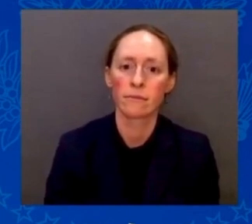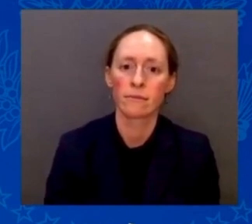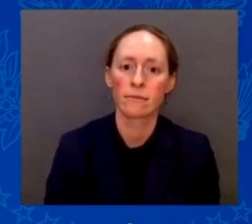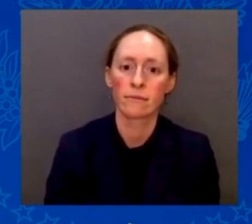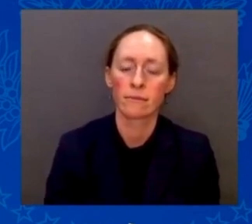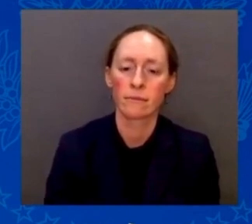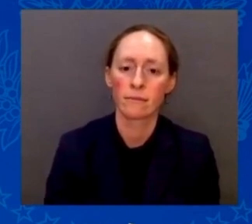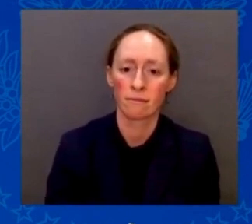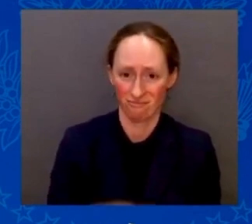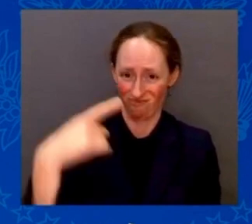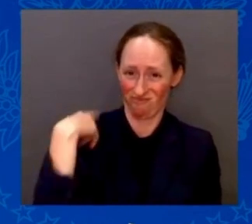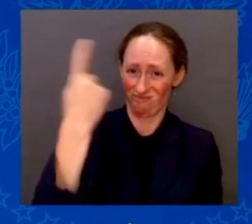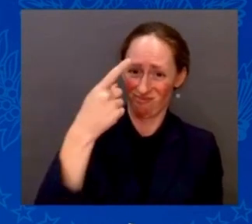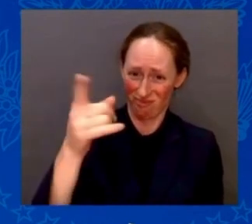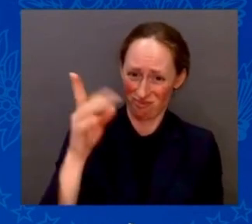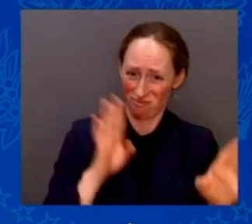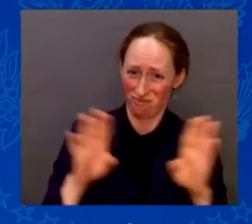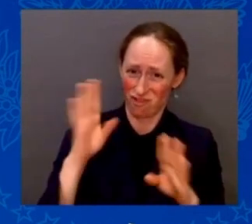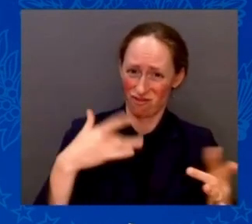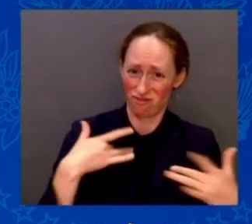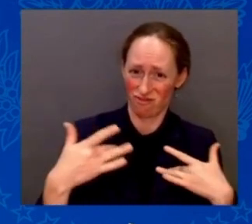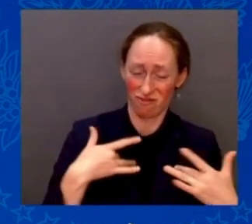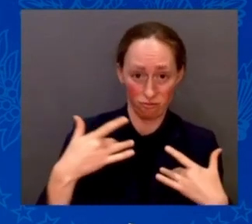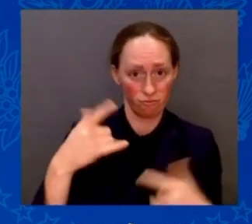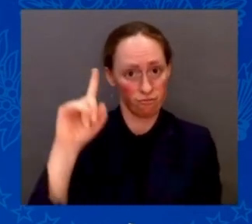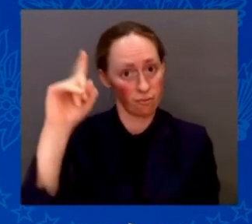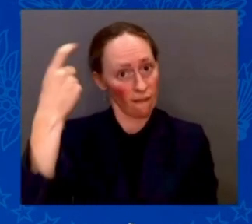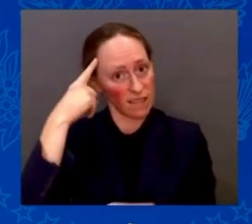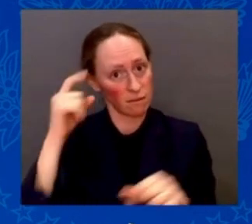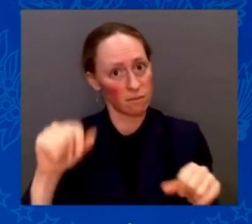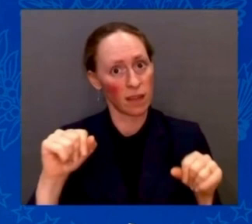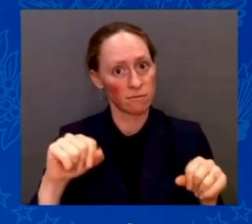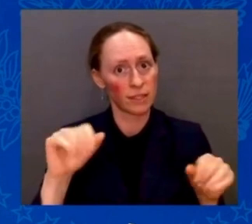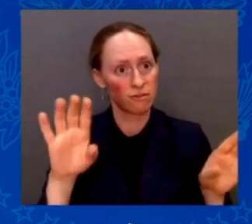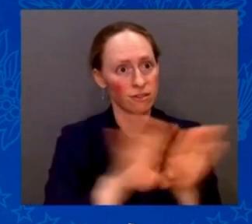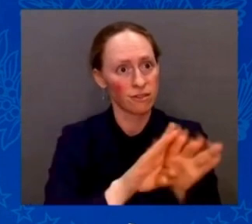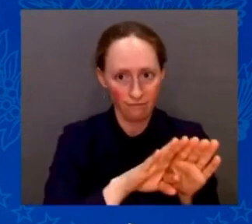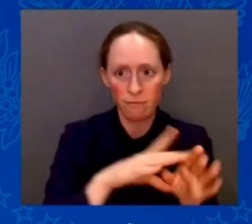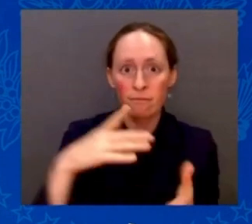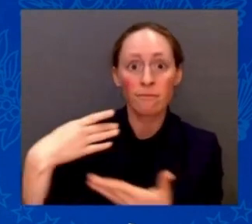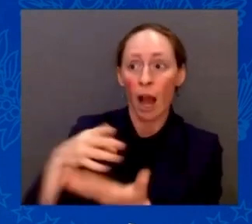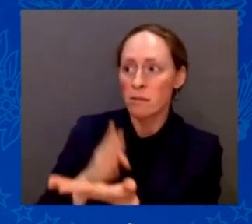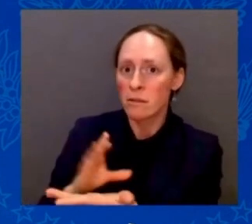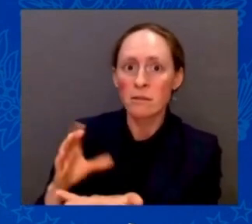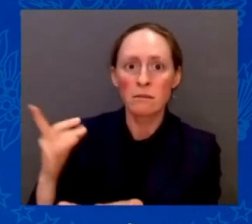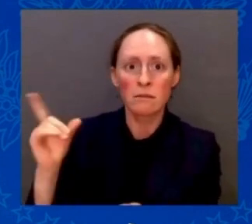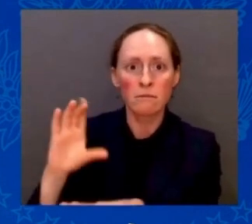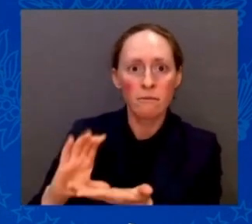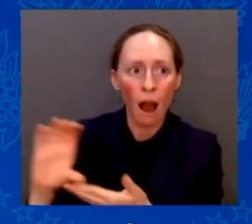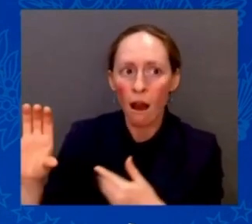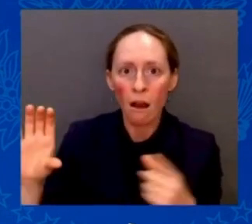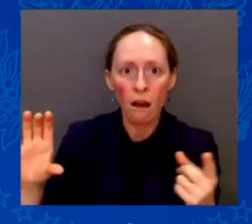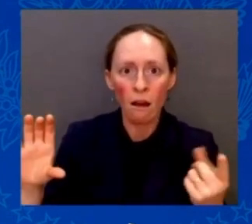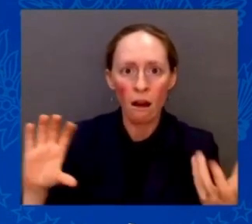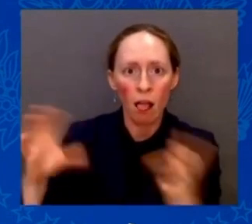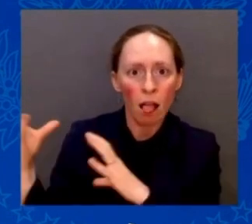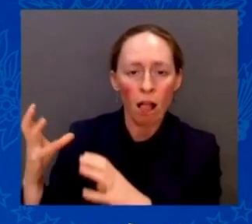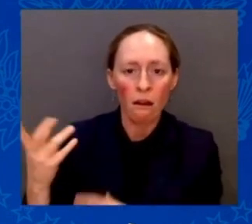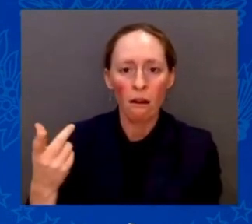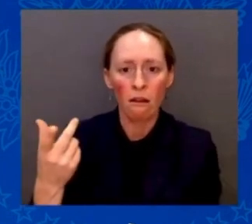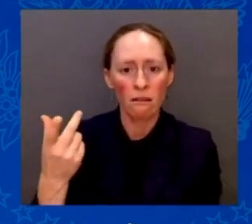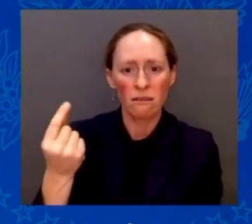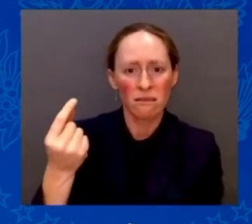recovery efforts? And what is your reaction to House Republicans who say that they're launching an investigation into the federal response in